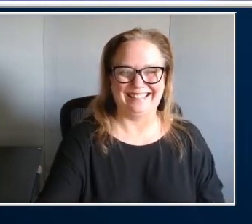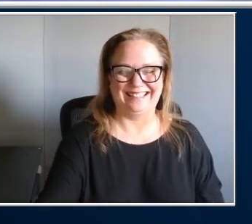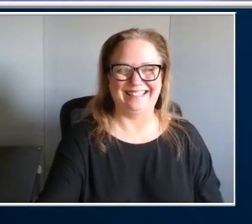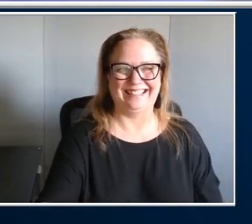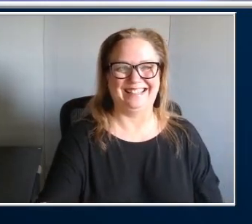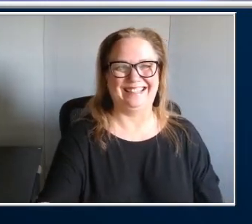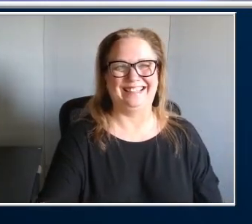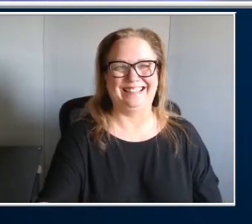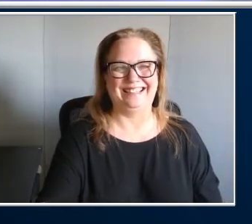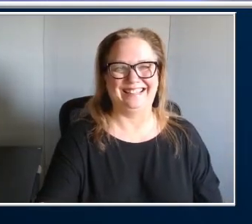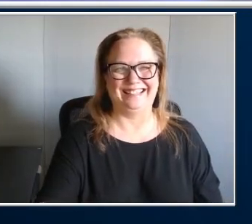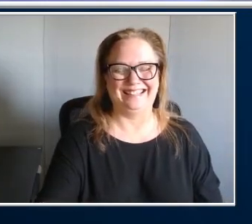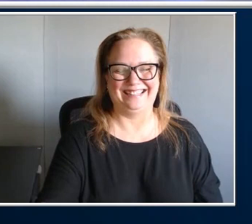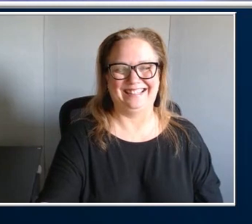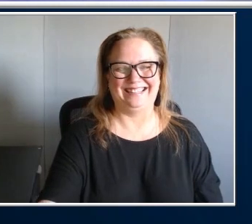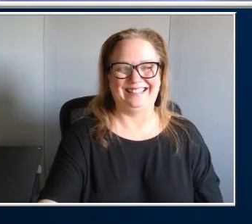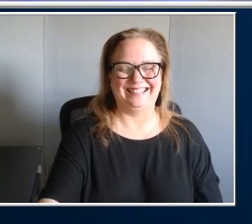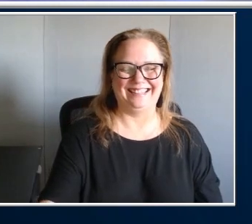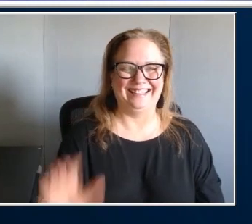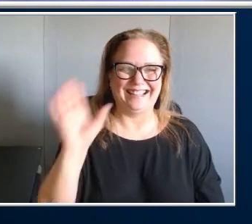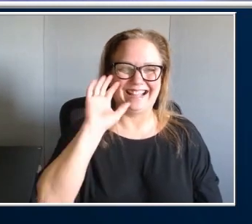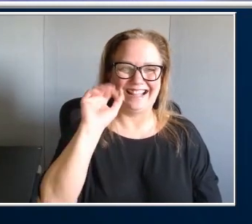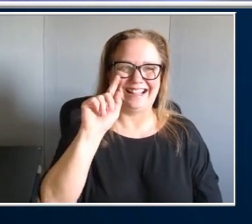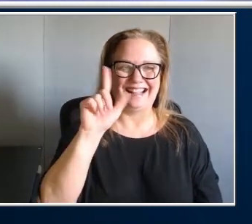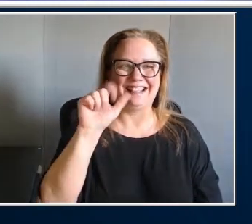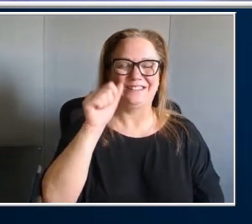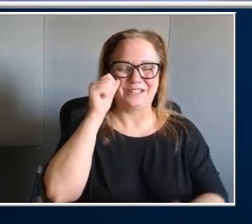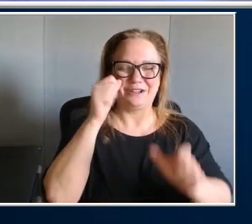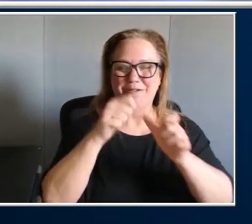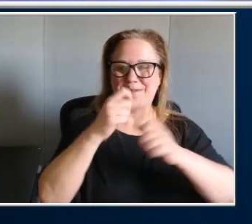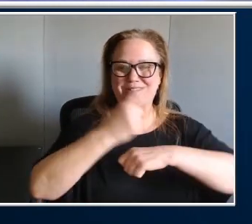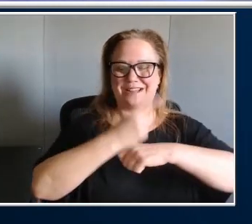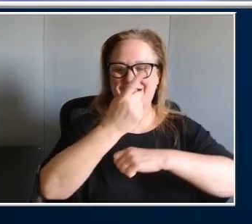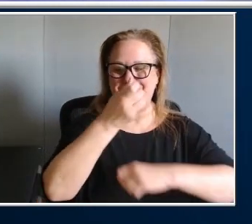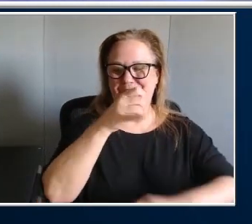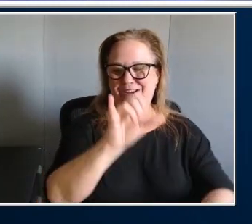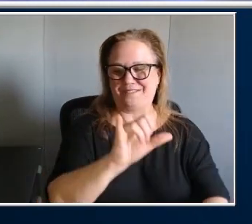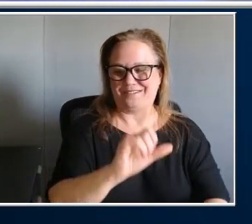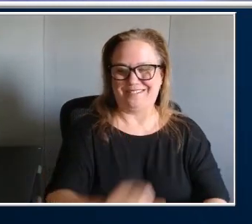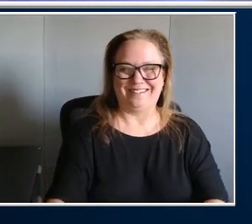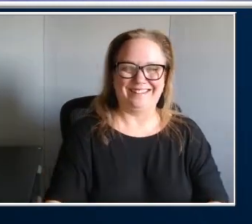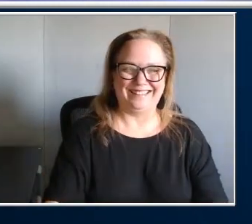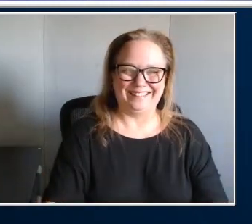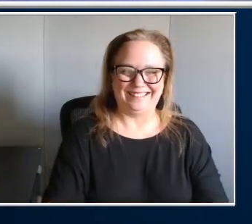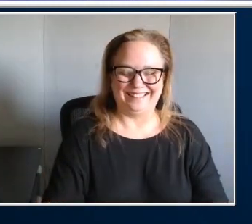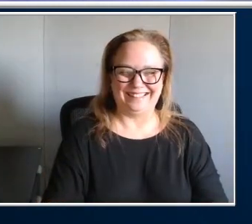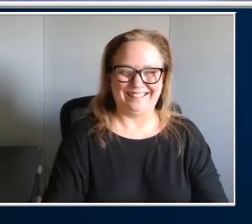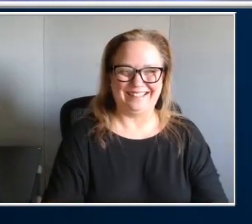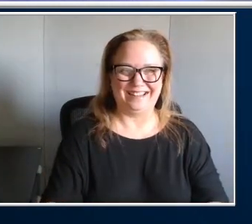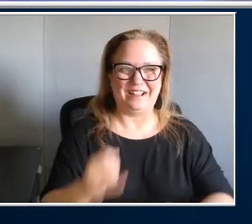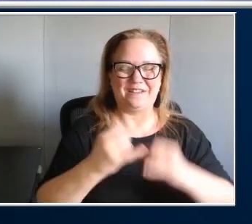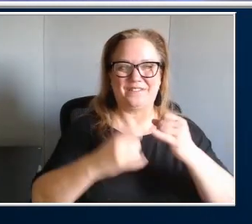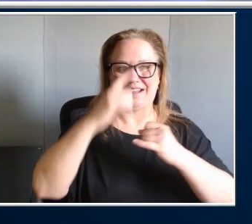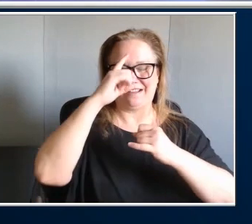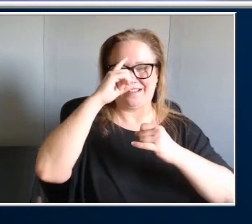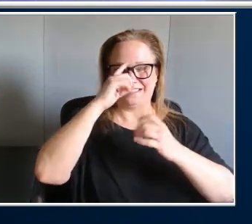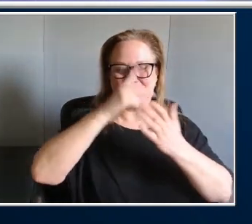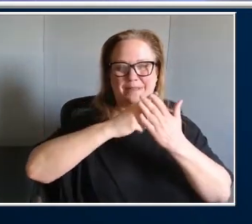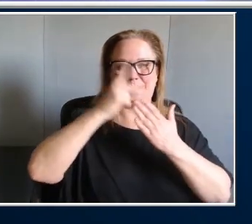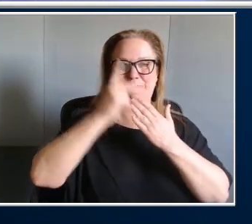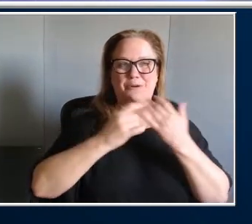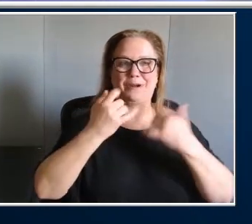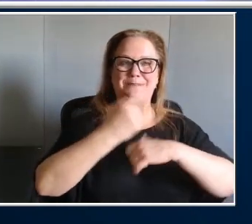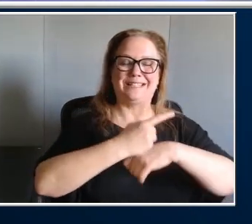do. Excellent. Hi, Atlas. You'll remember this day forever, Atlas, or not. Hannah, final thoughts about the program today.